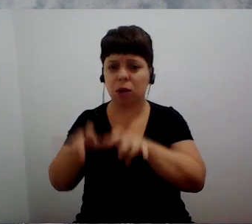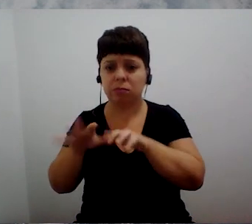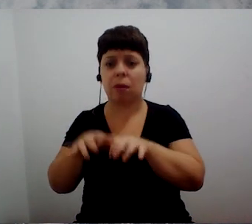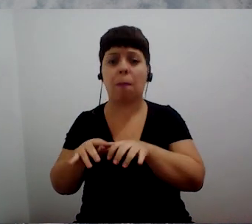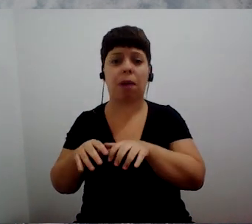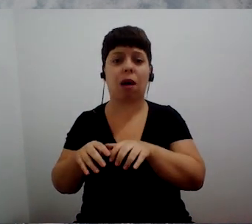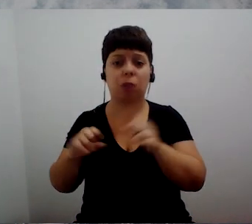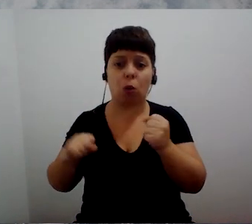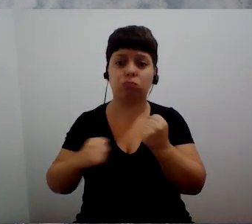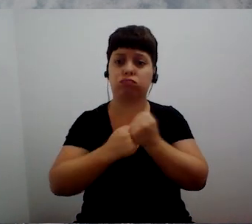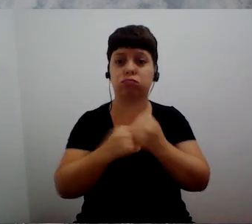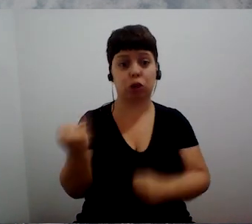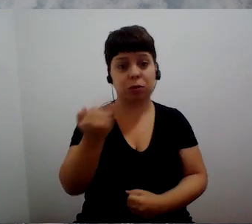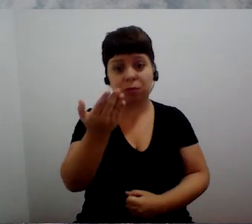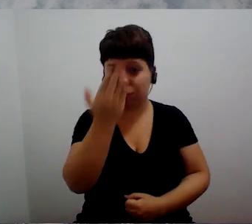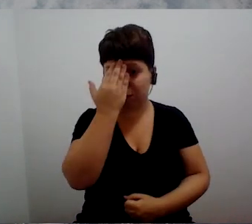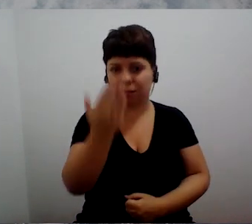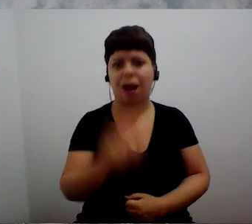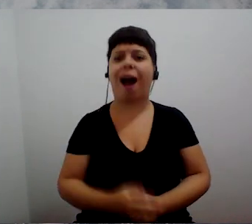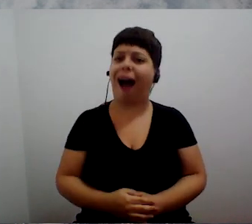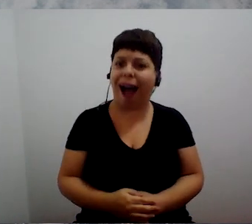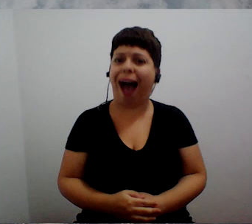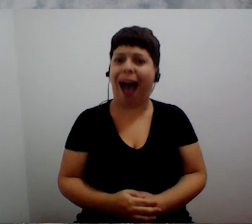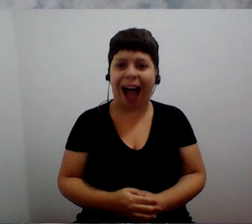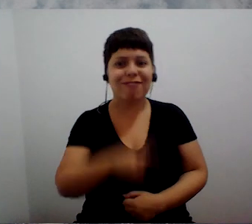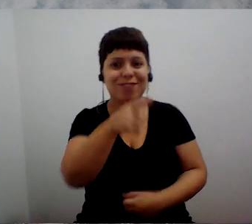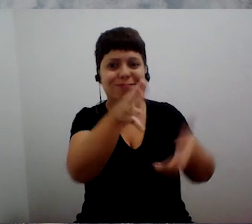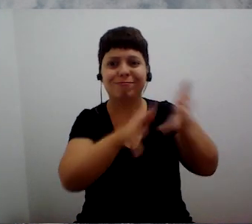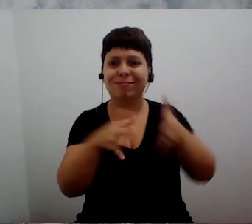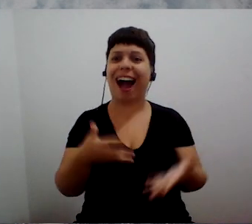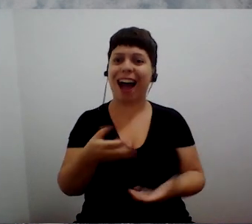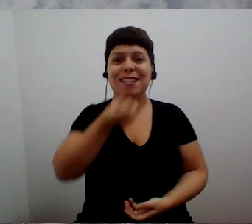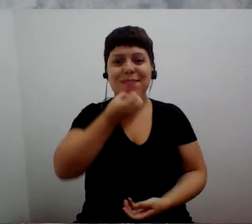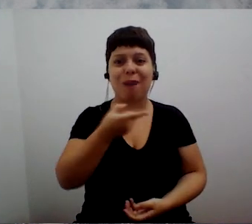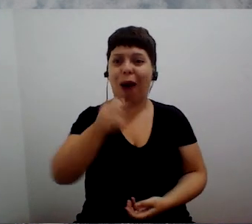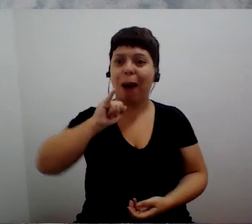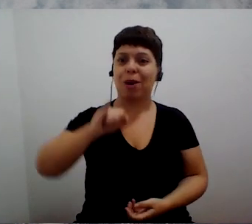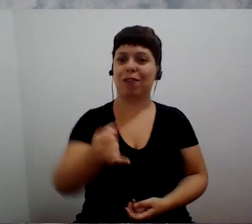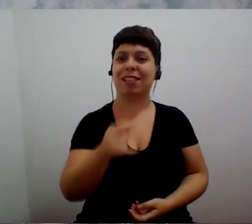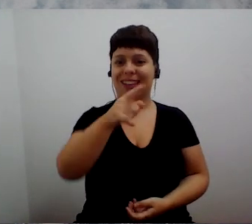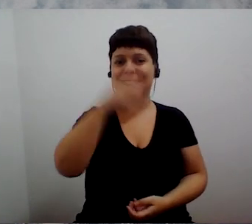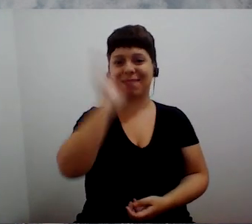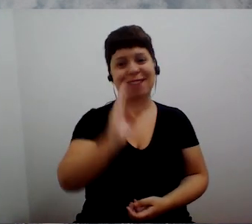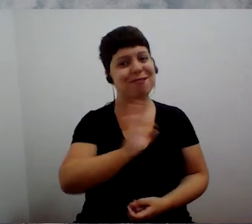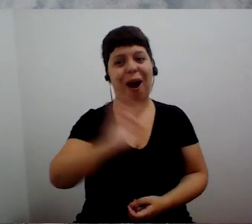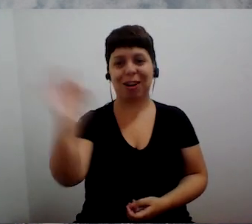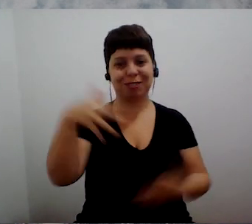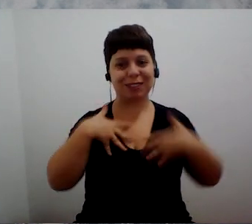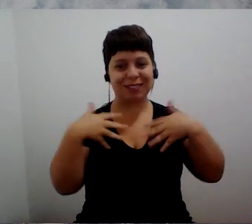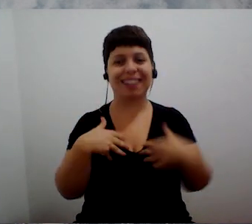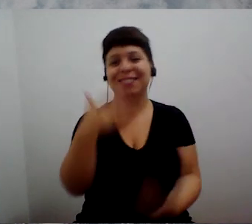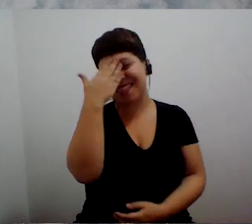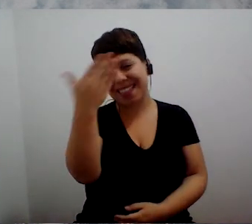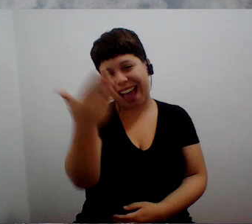support this view. So thank you very much. I'm very, very glad to hear that it's coming to good use also in Brazil. Thank